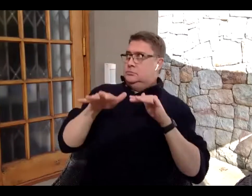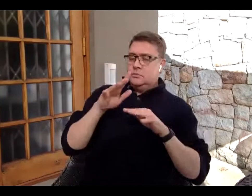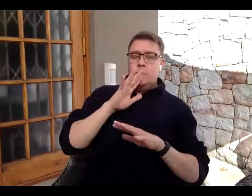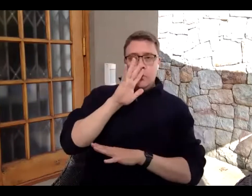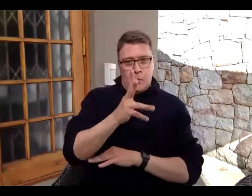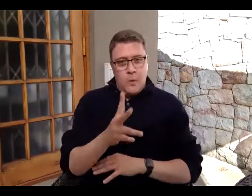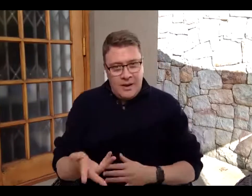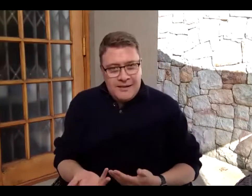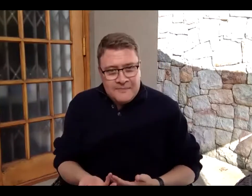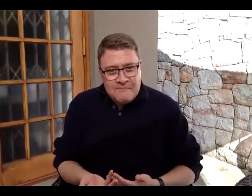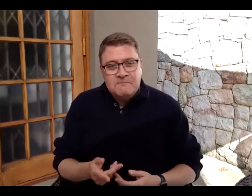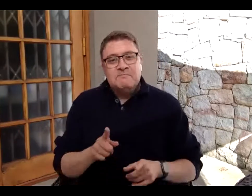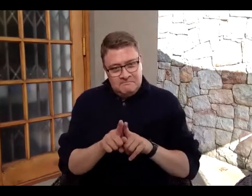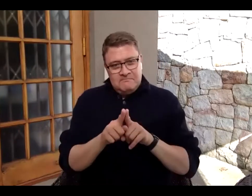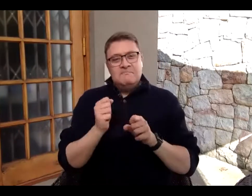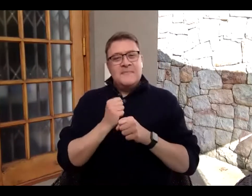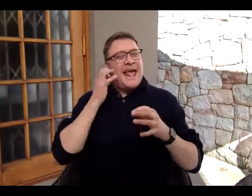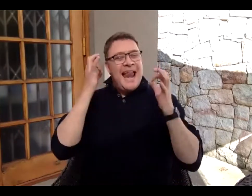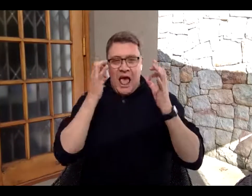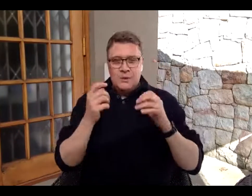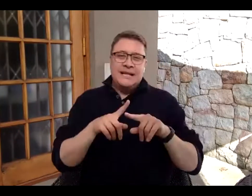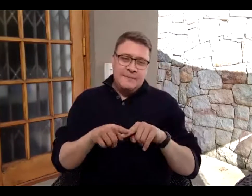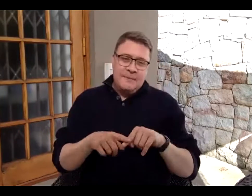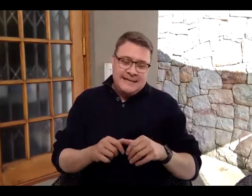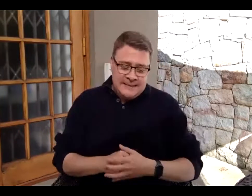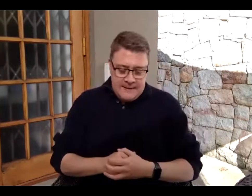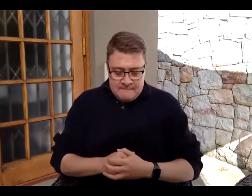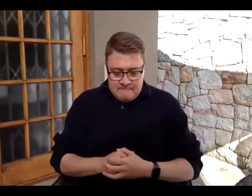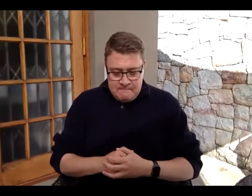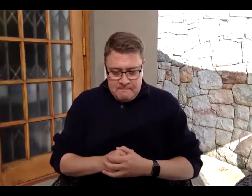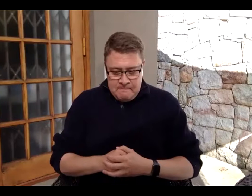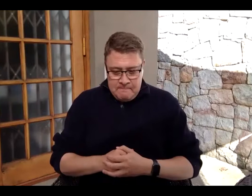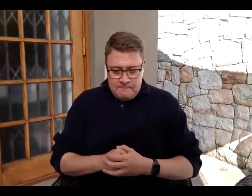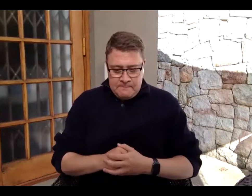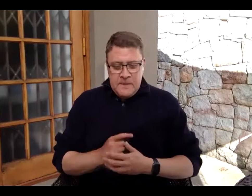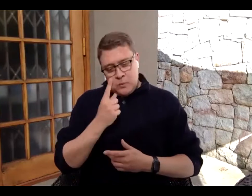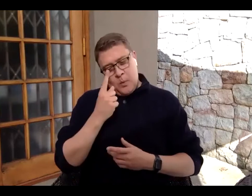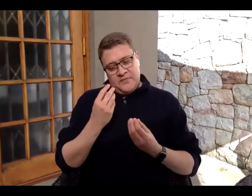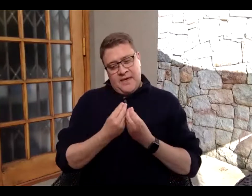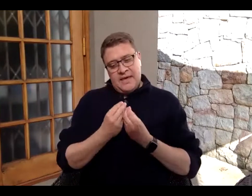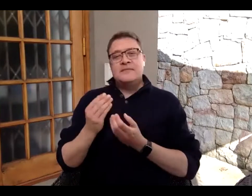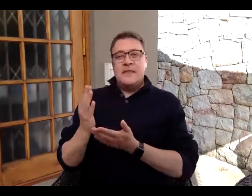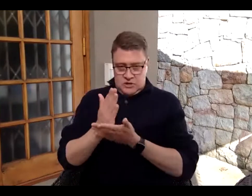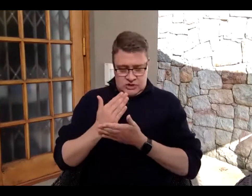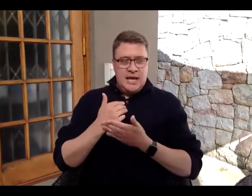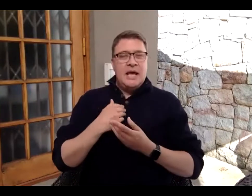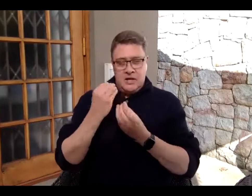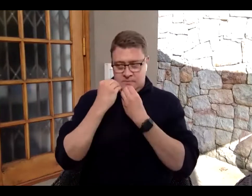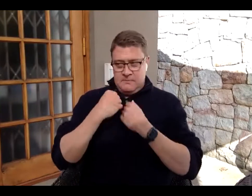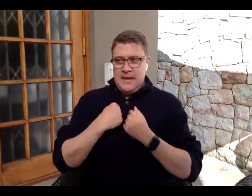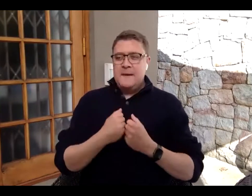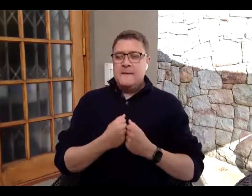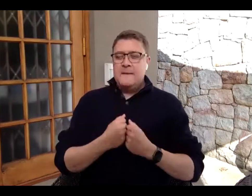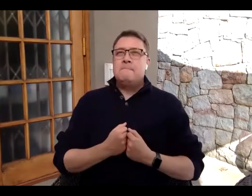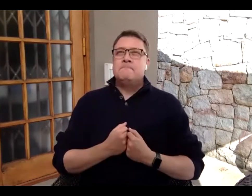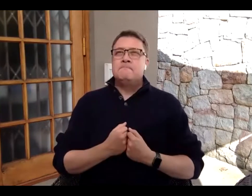autistic kids, is too many loud. It depends. But yes, that's definitely, they do share it. But I think there is